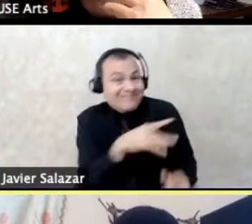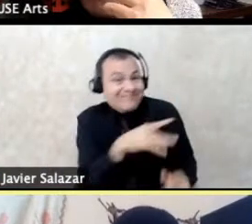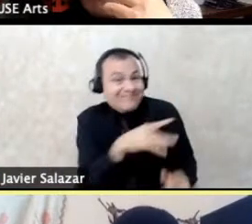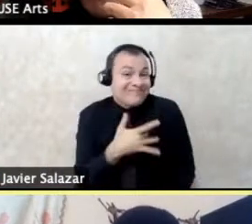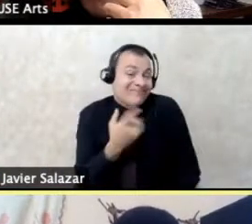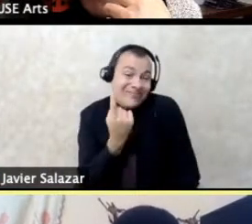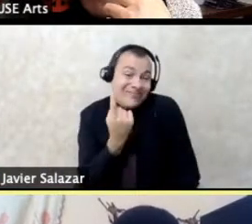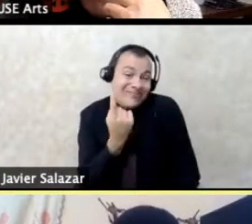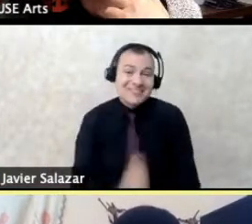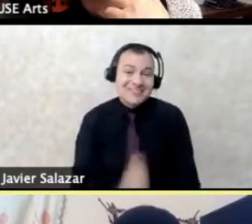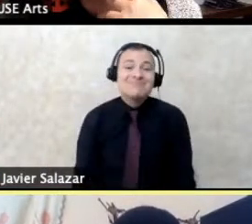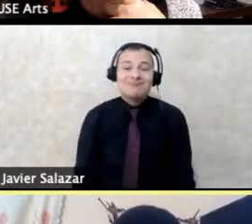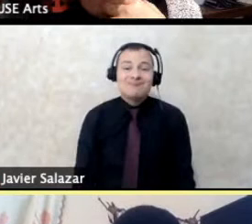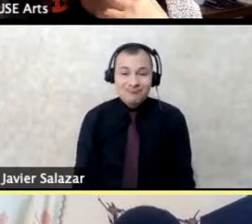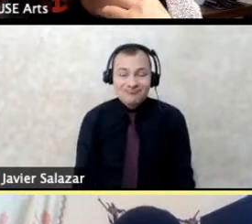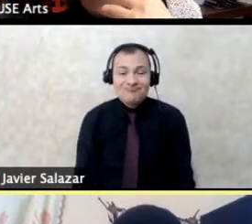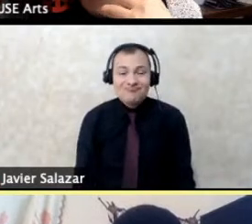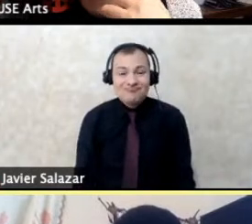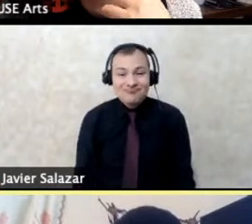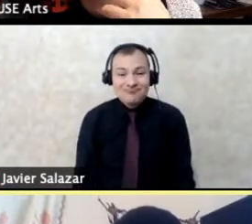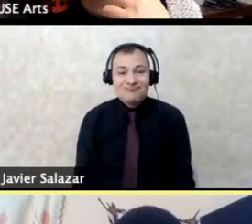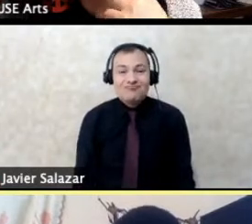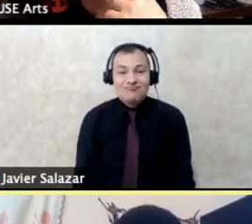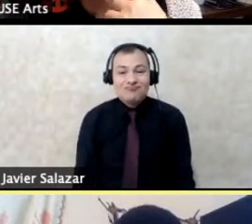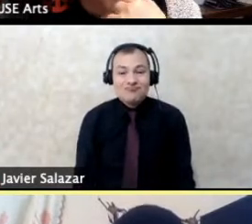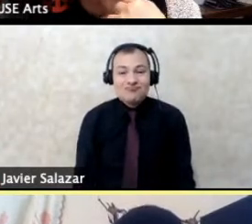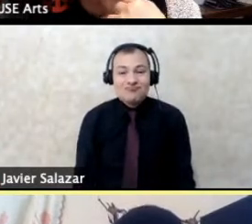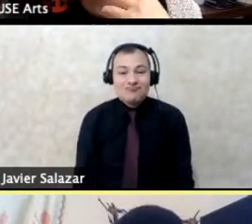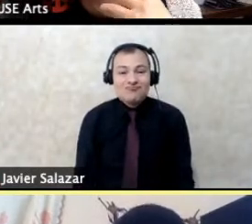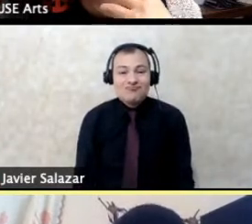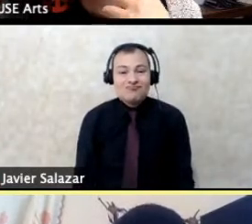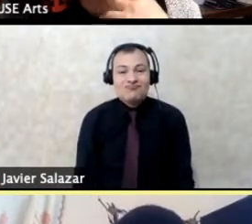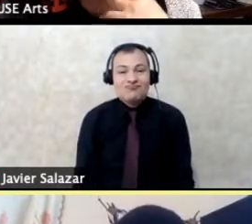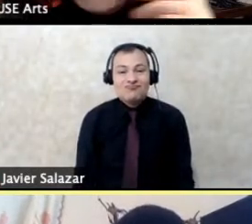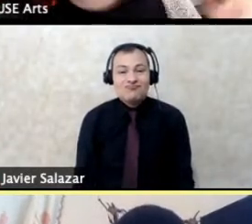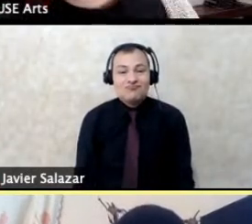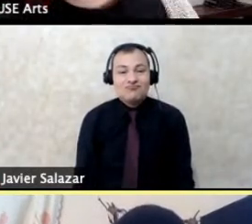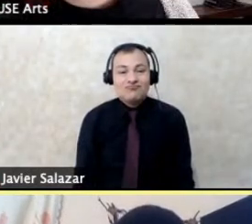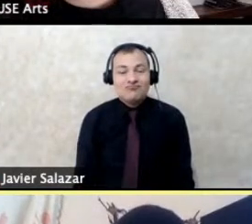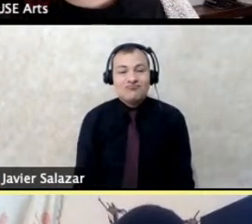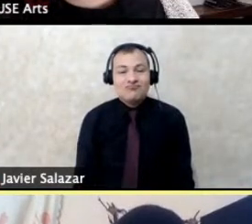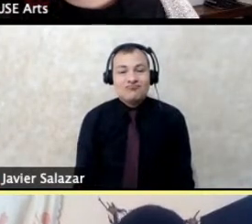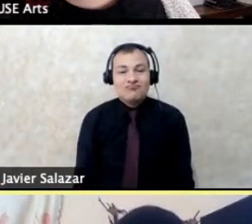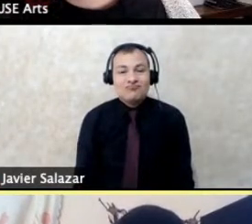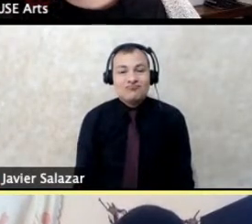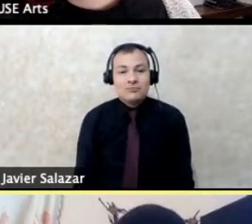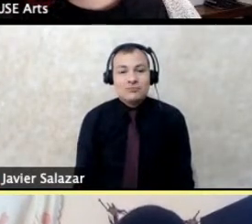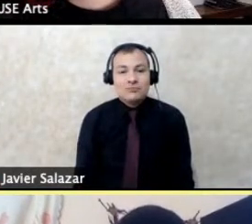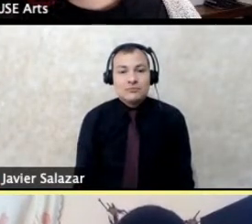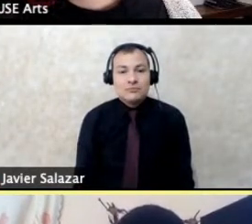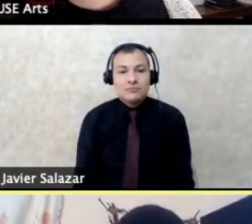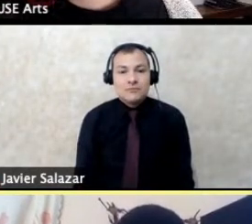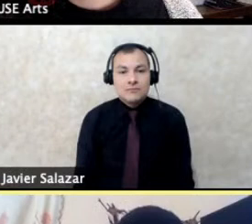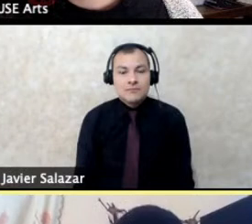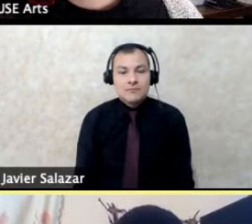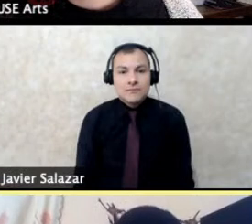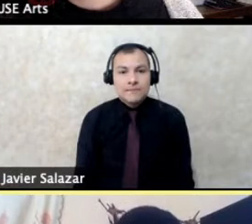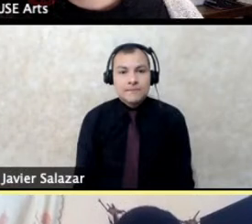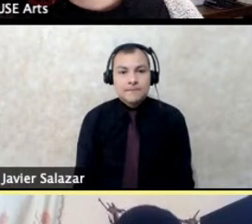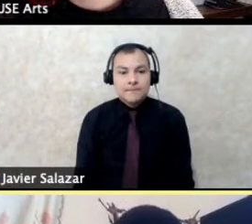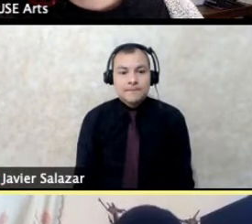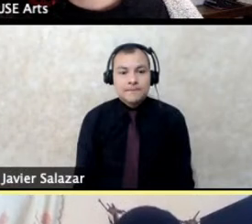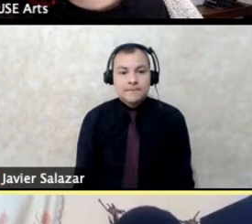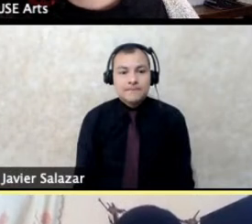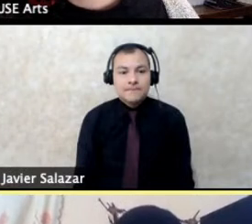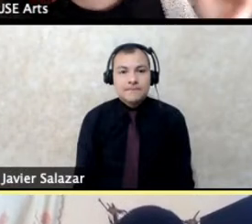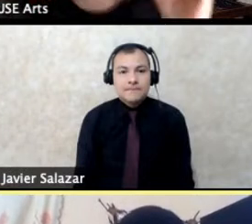because we had to also check ourselves, you know, wear masks, also have social distance between ourselves even now as